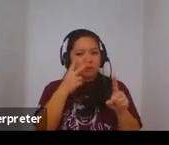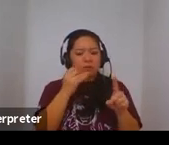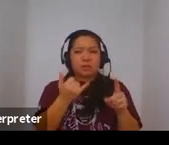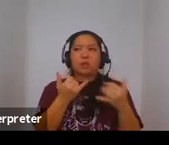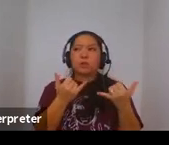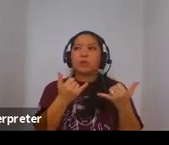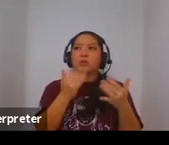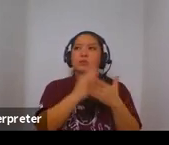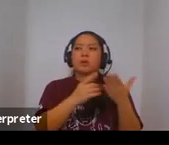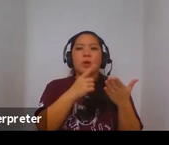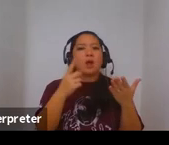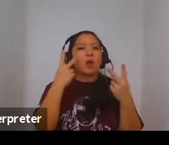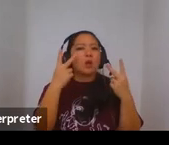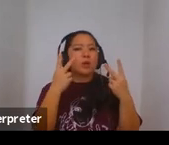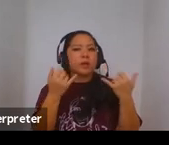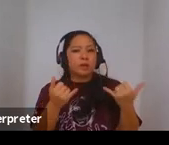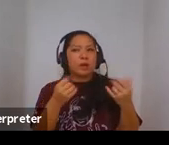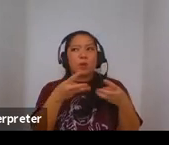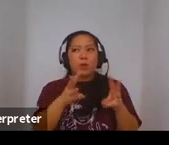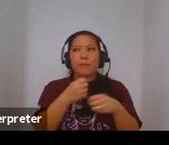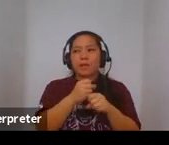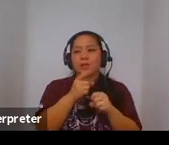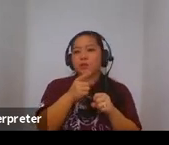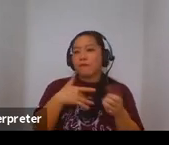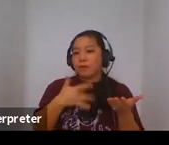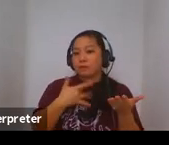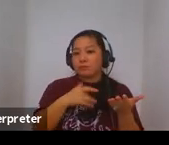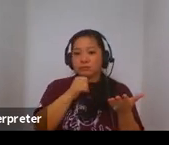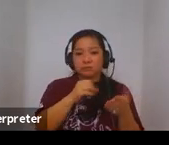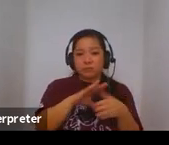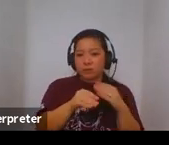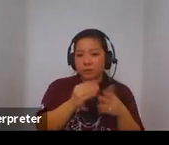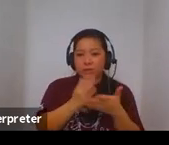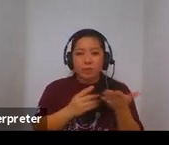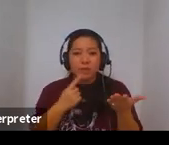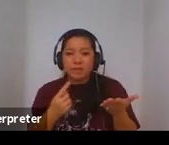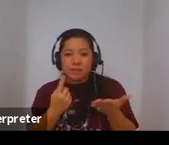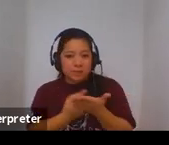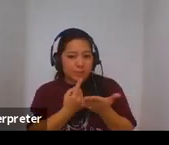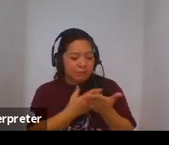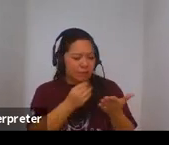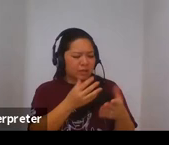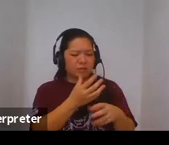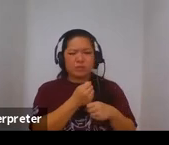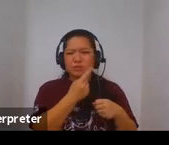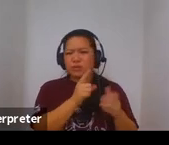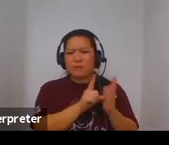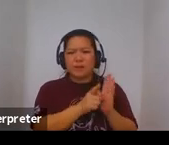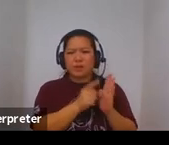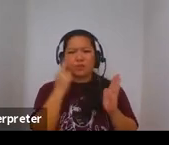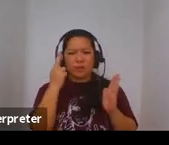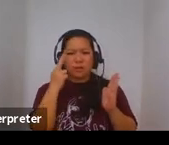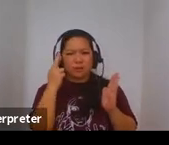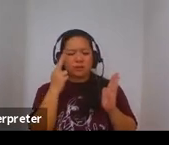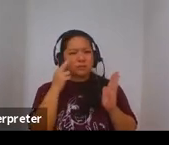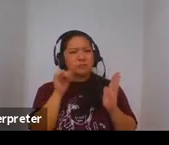Someone looked at you in a way that just made you feel uncomfortable. Someone said something to you and it took you a minute to really